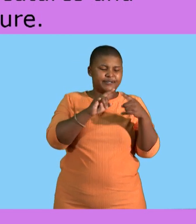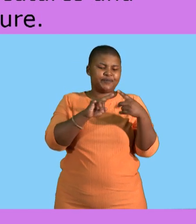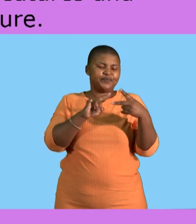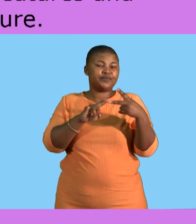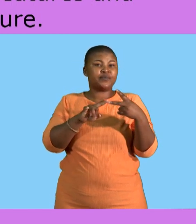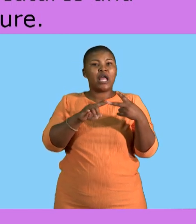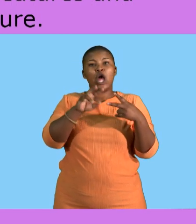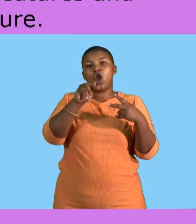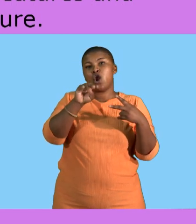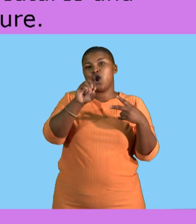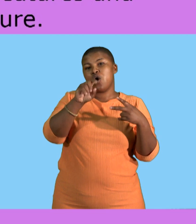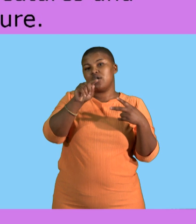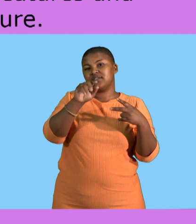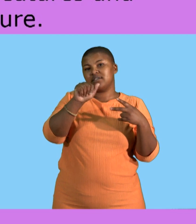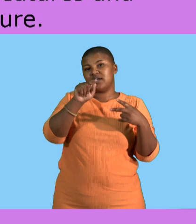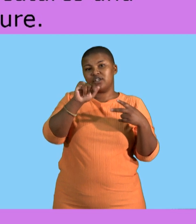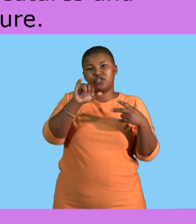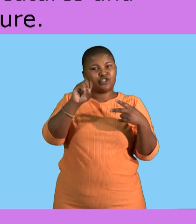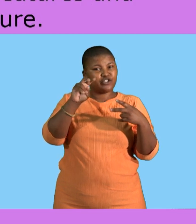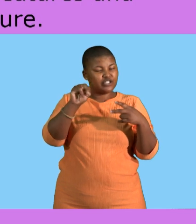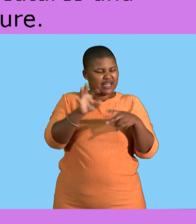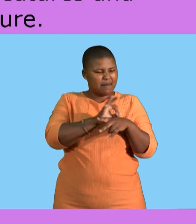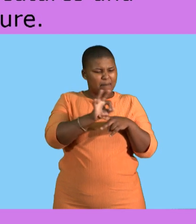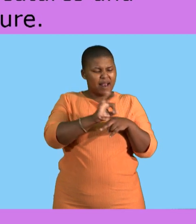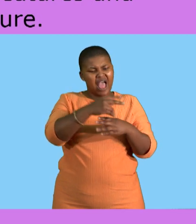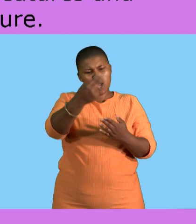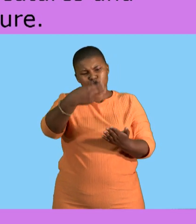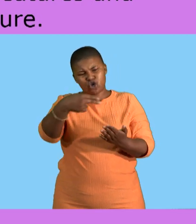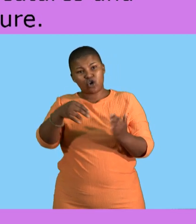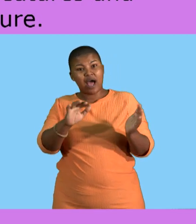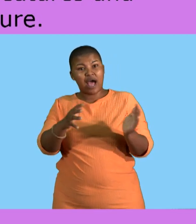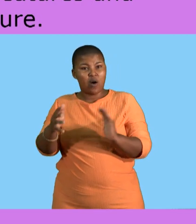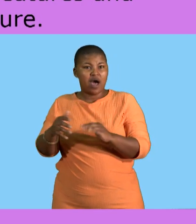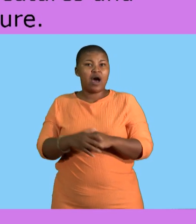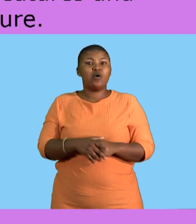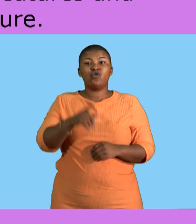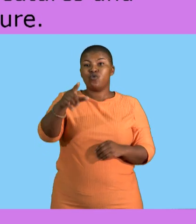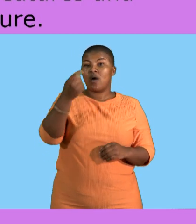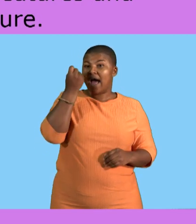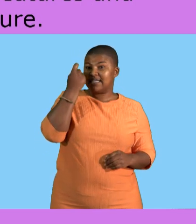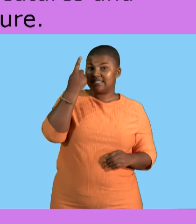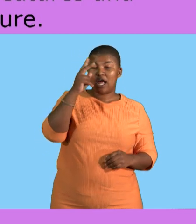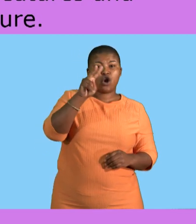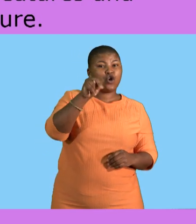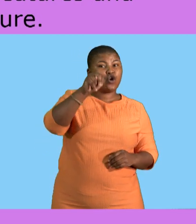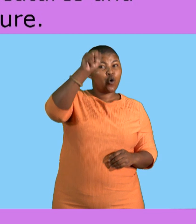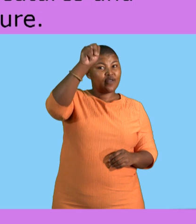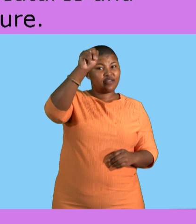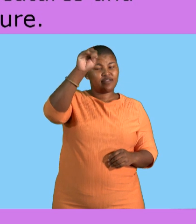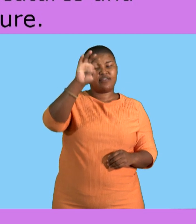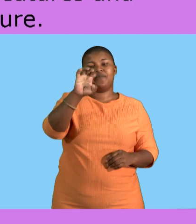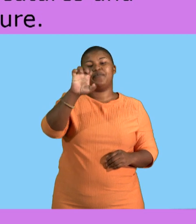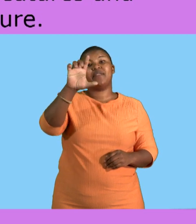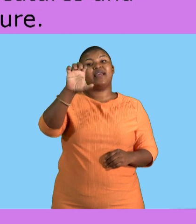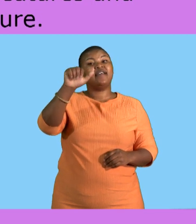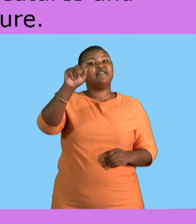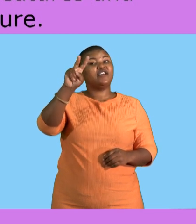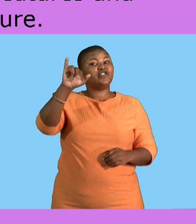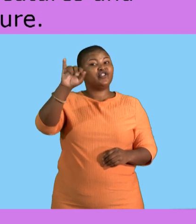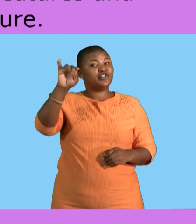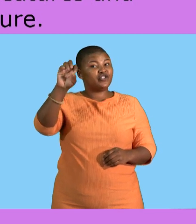on the plans. Understand the terms north elevation, south elevation, east elevation, and also